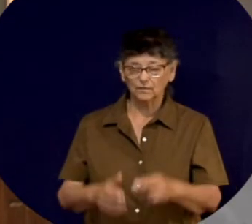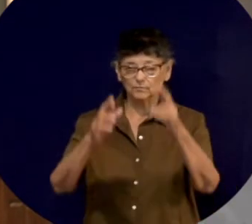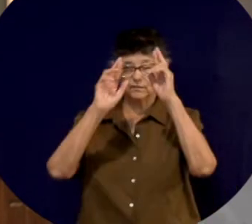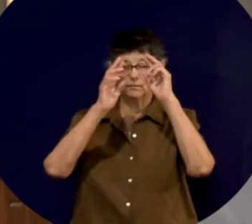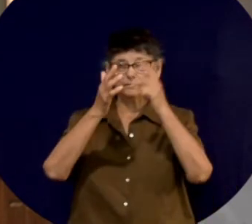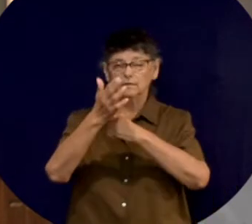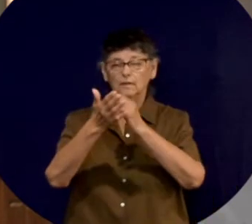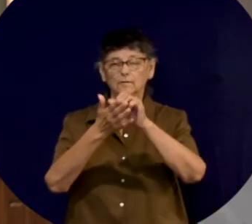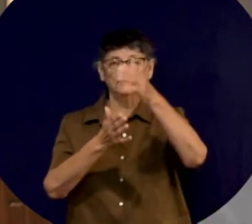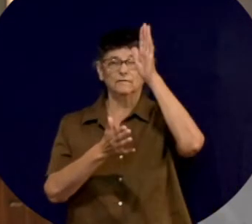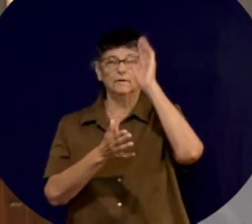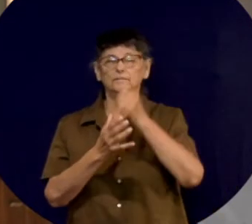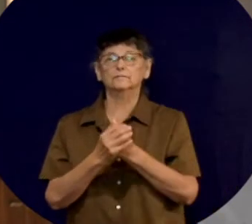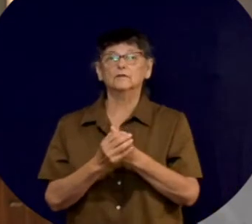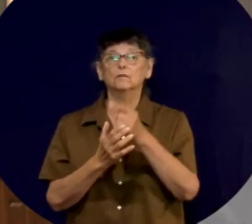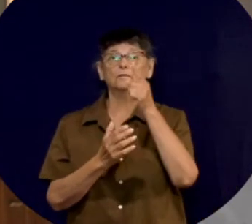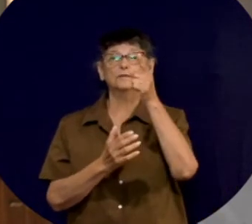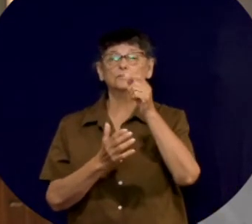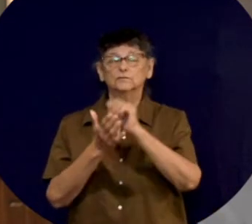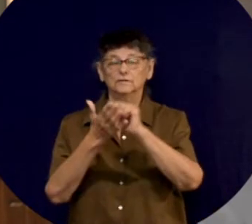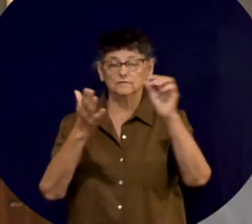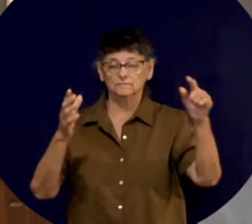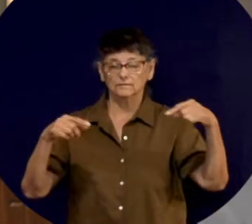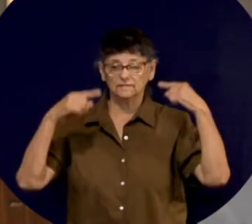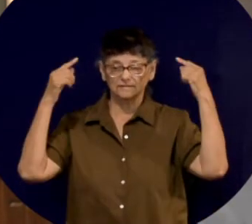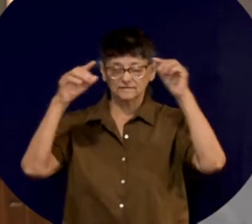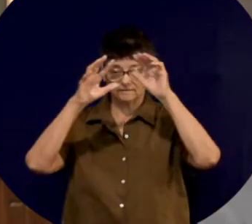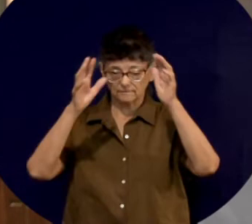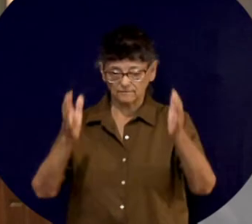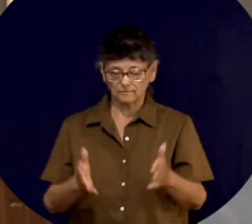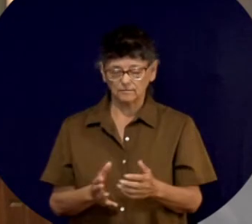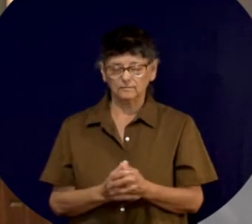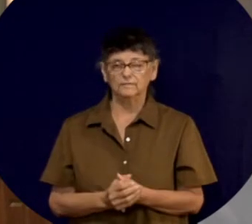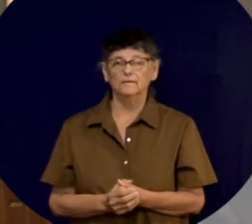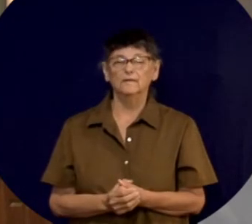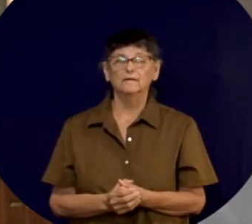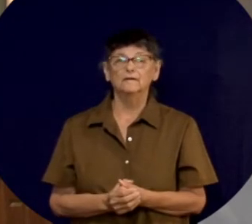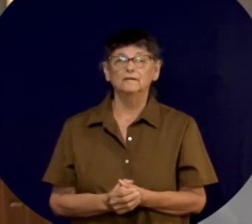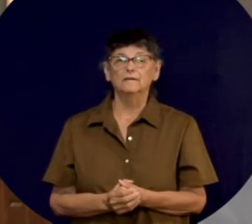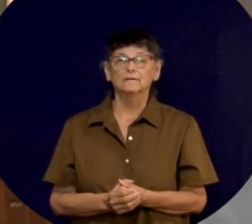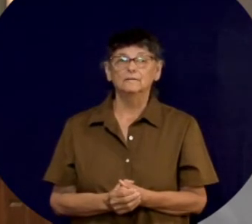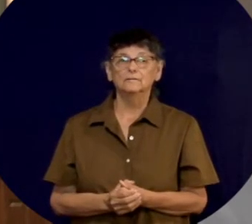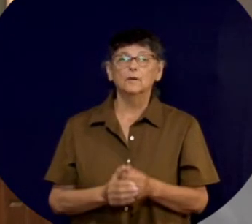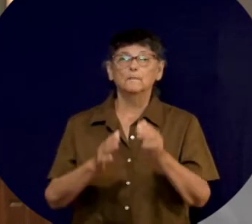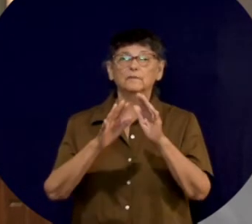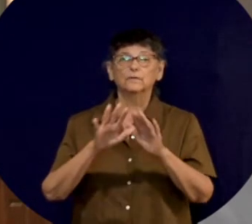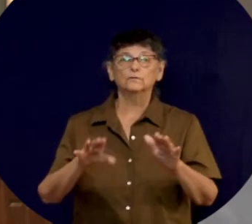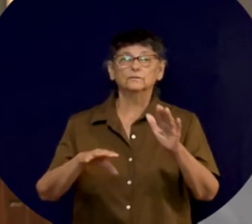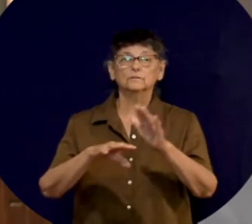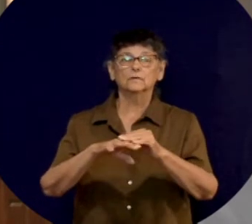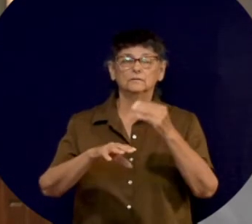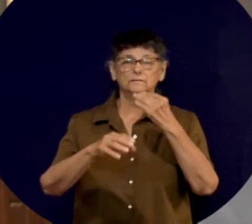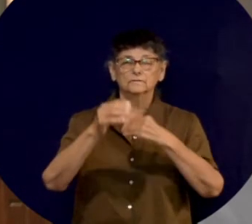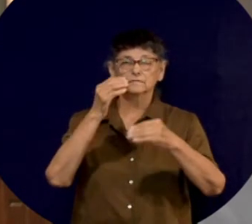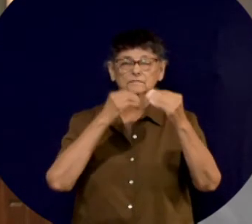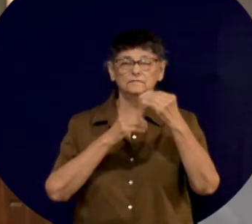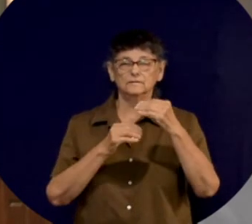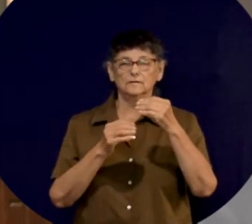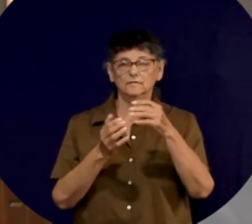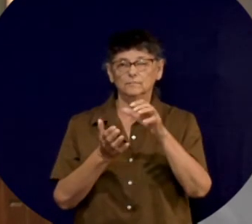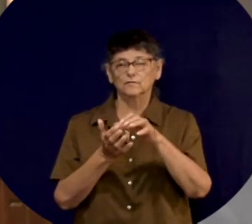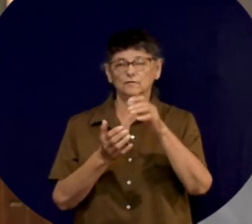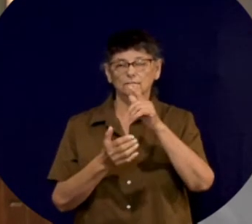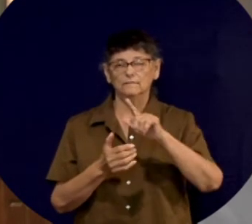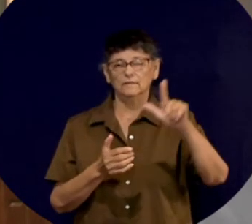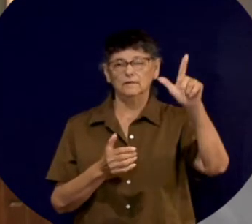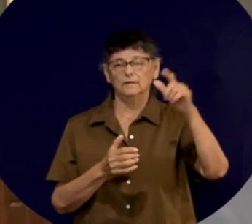Behold the Lamb of God. Behold him who takes away the sins of the world. Blessed are those who are called to